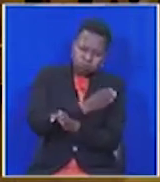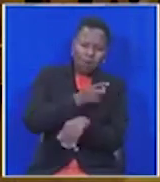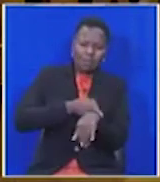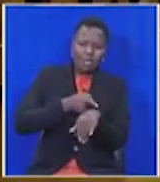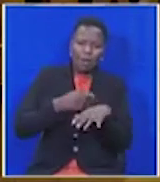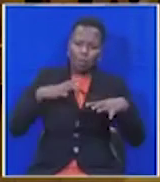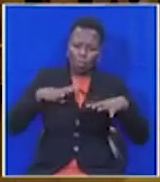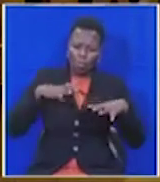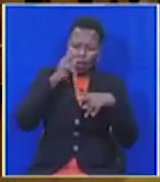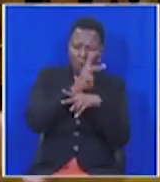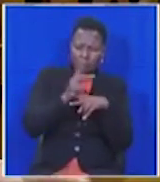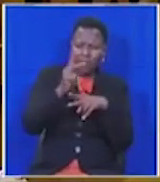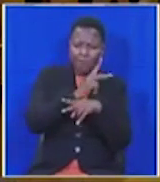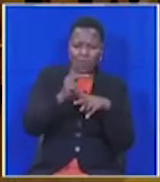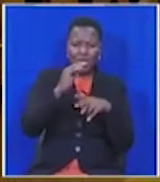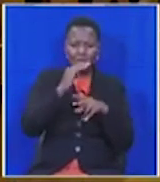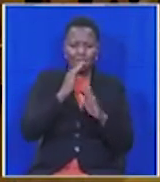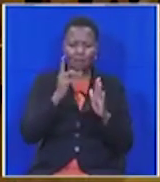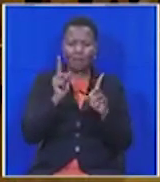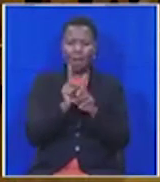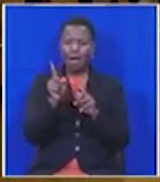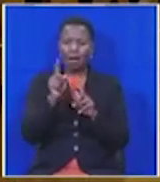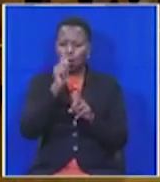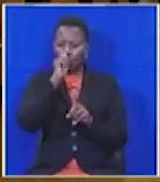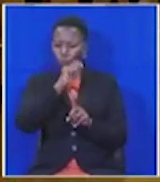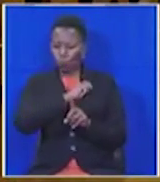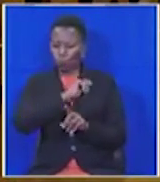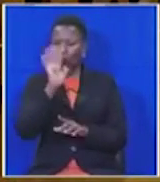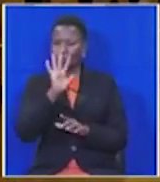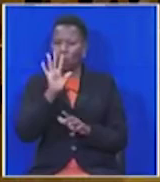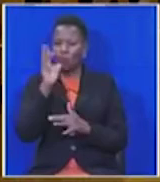so structured and it's so staged that things don't seem